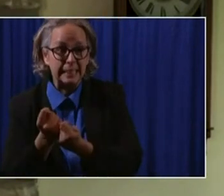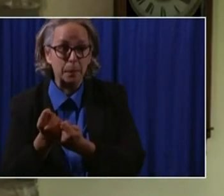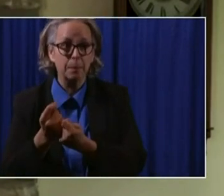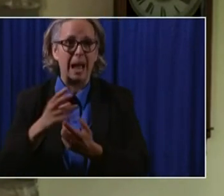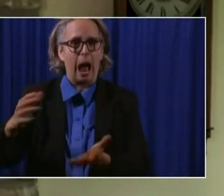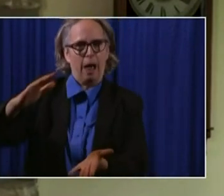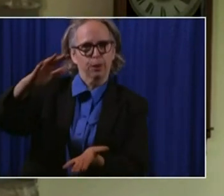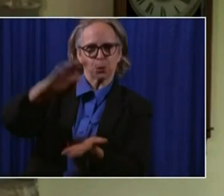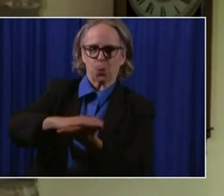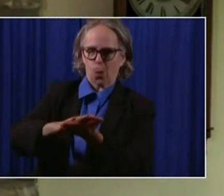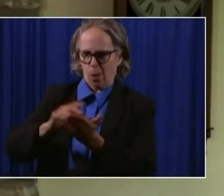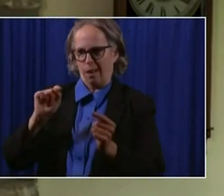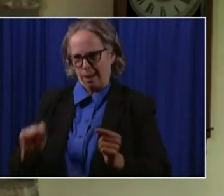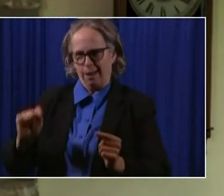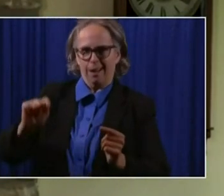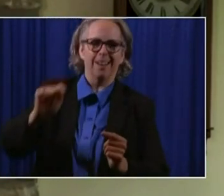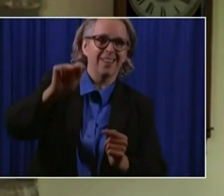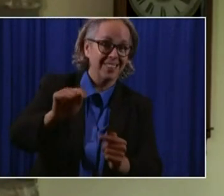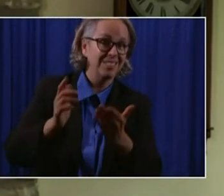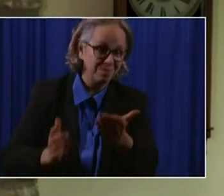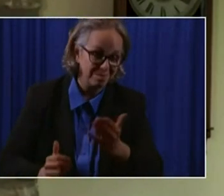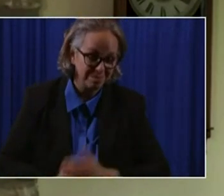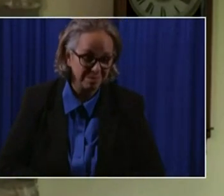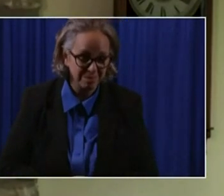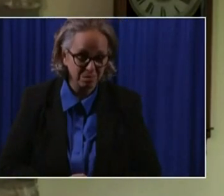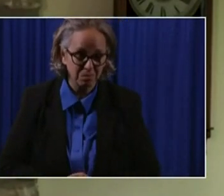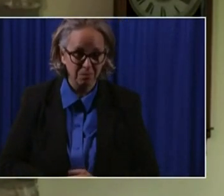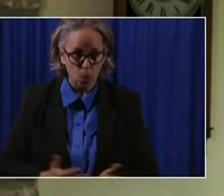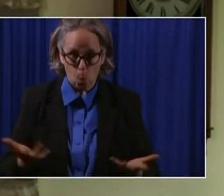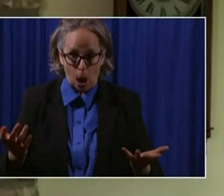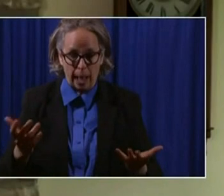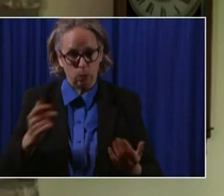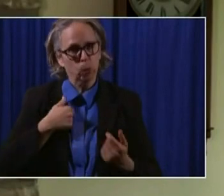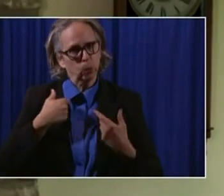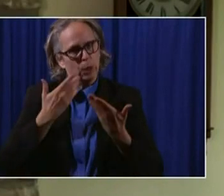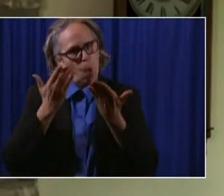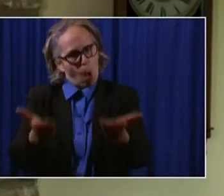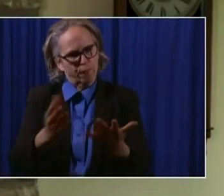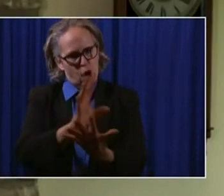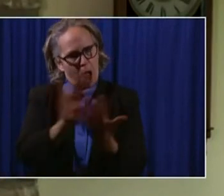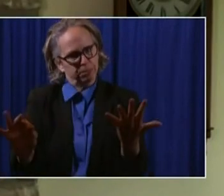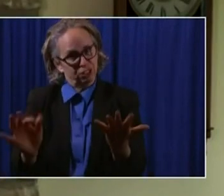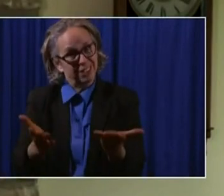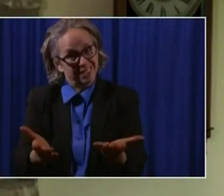as many options as possible out there for everyone.